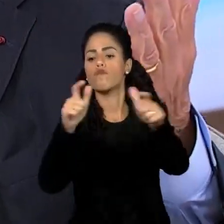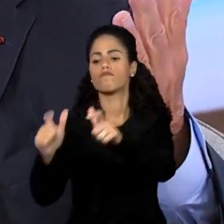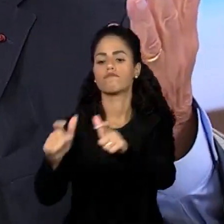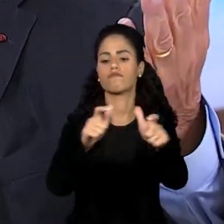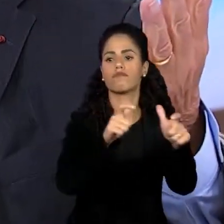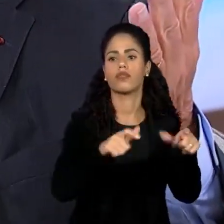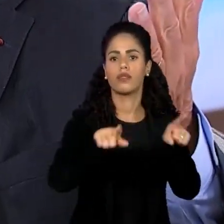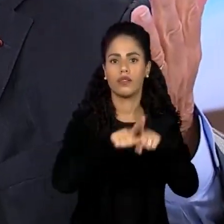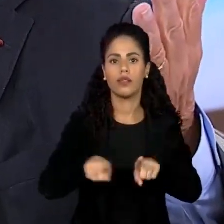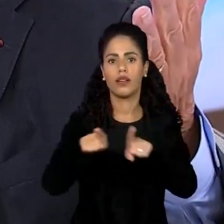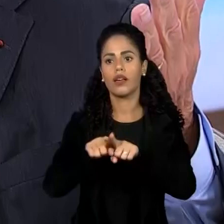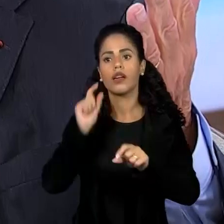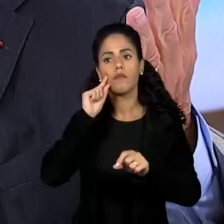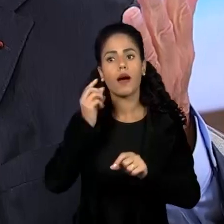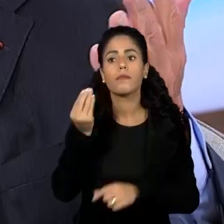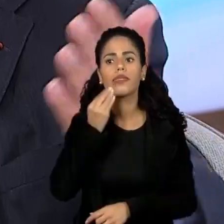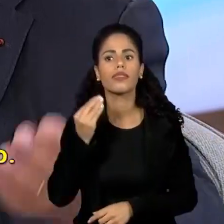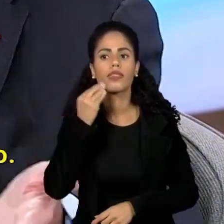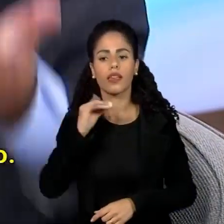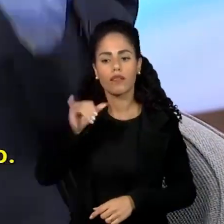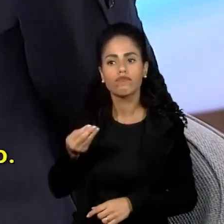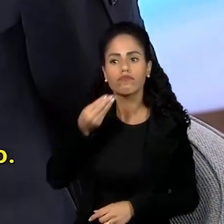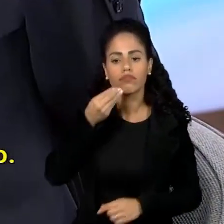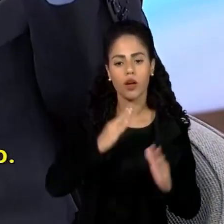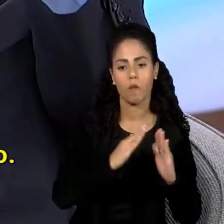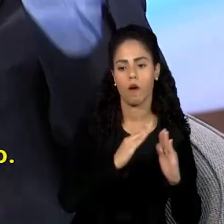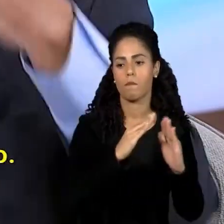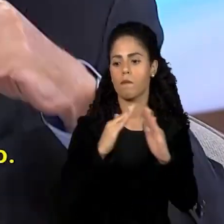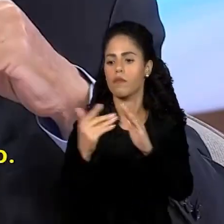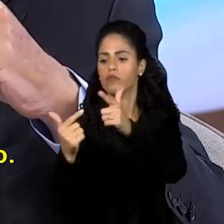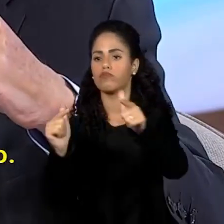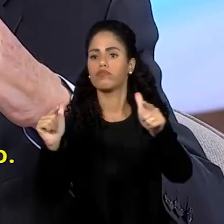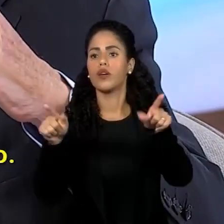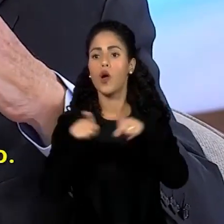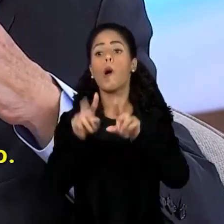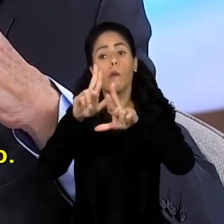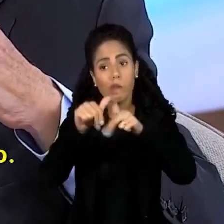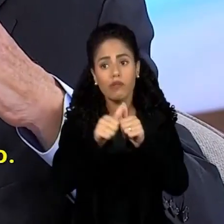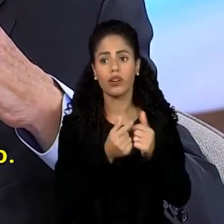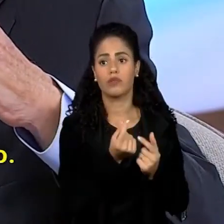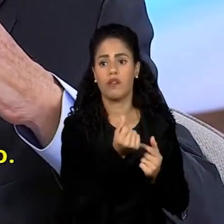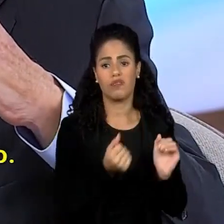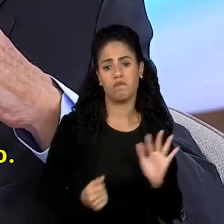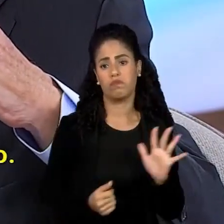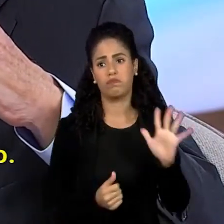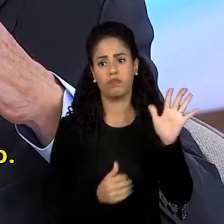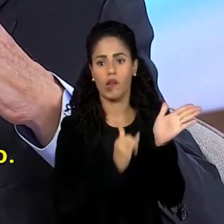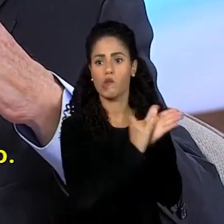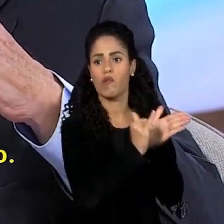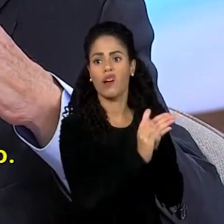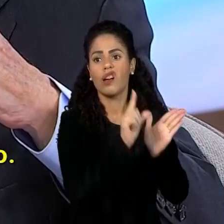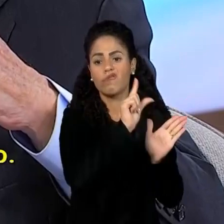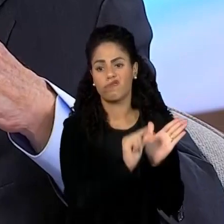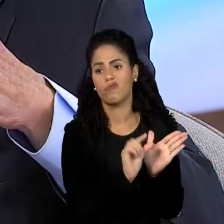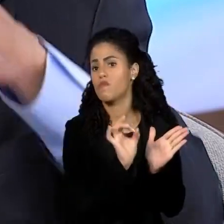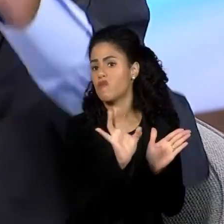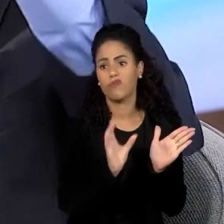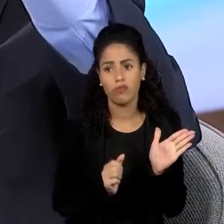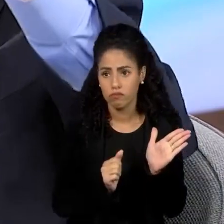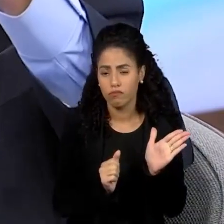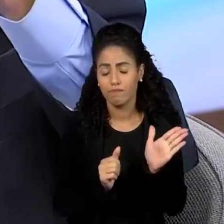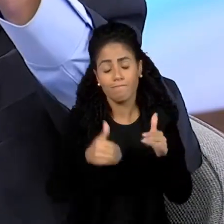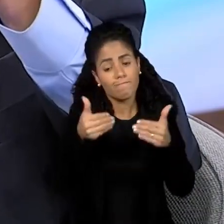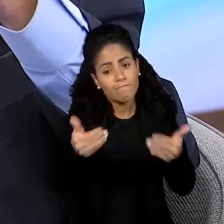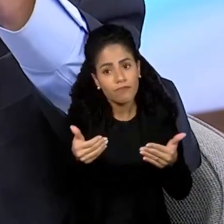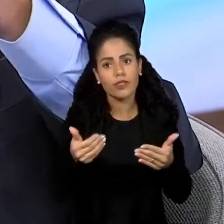can't overnight increase the supply of housing. The price went up there. But in New York, the price came down, but very, very little. And